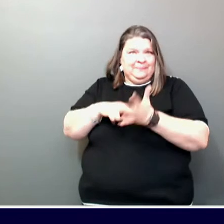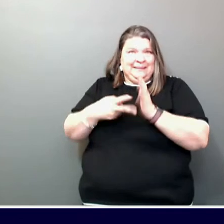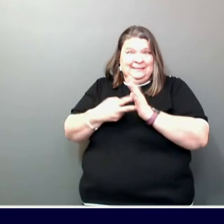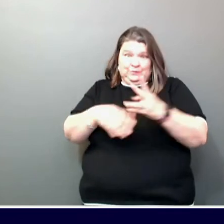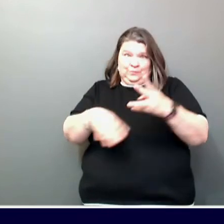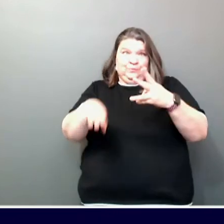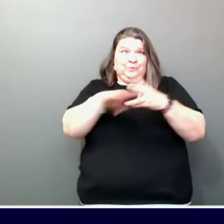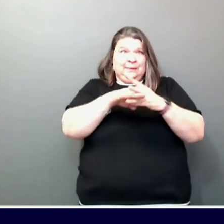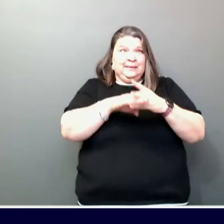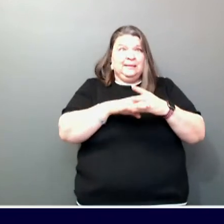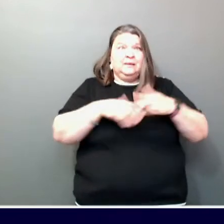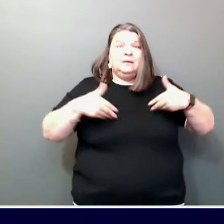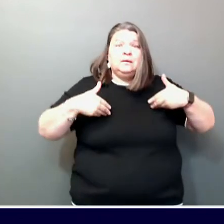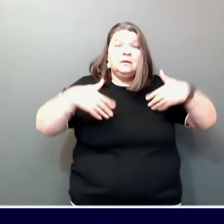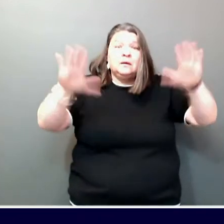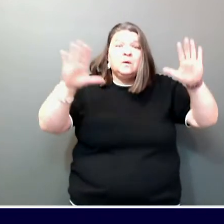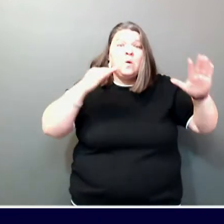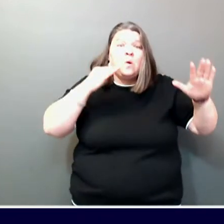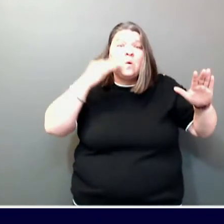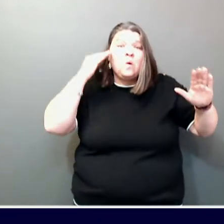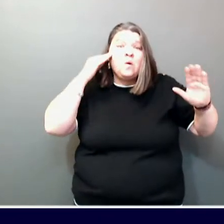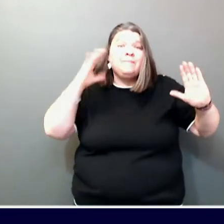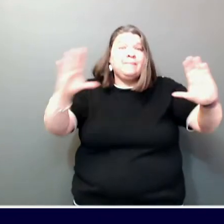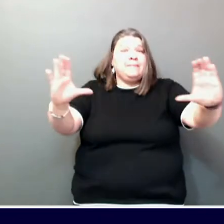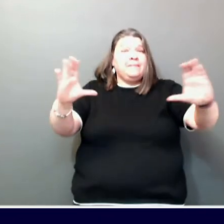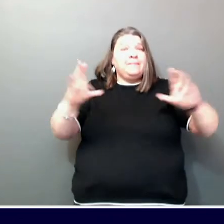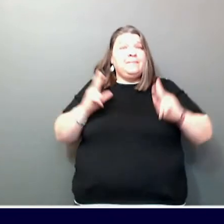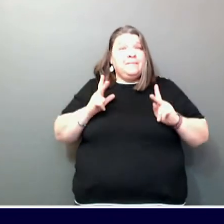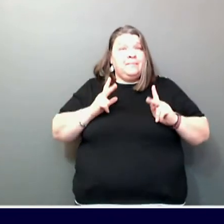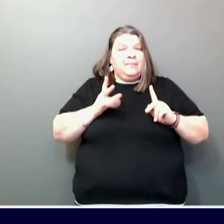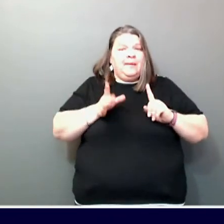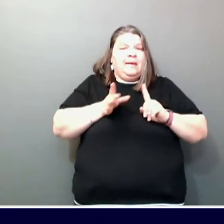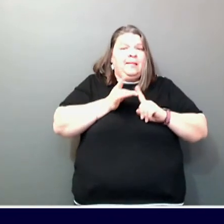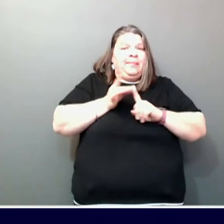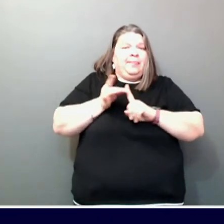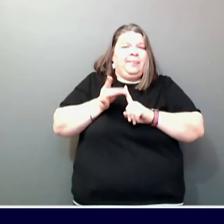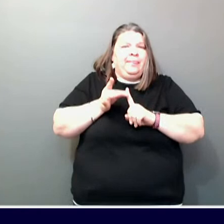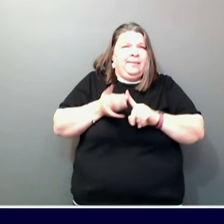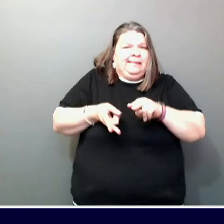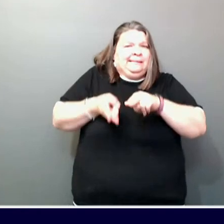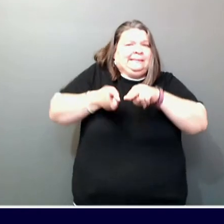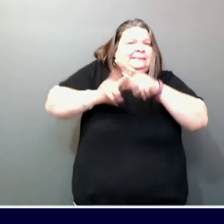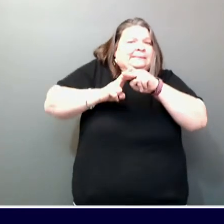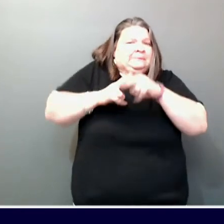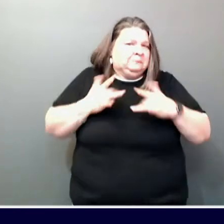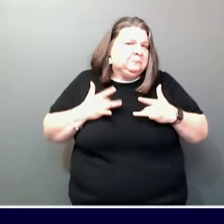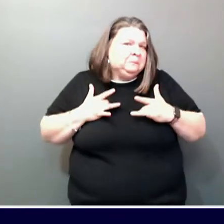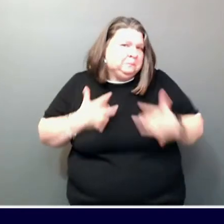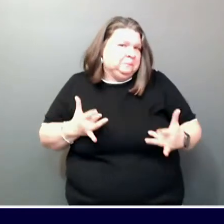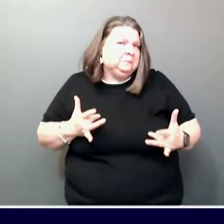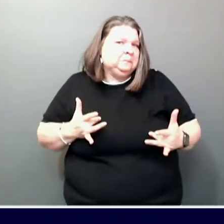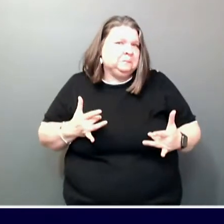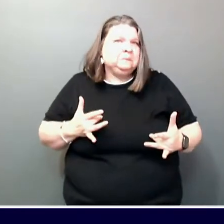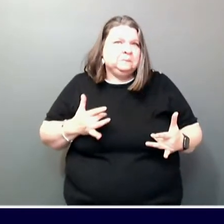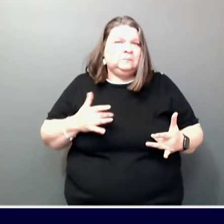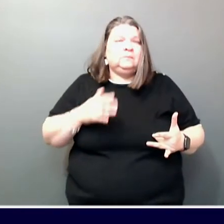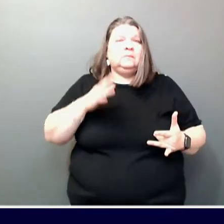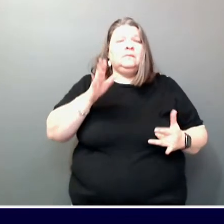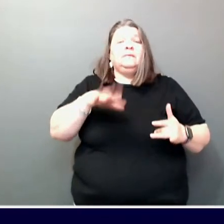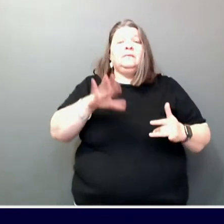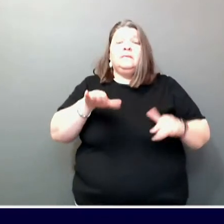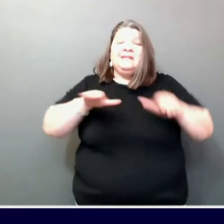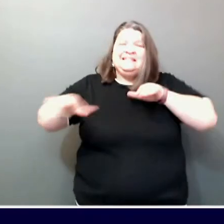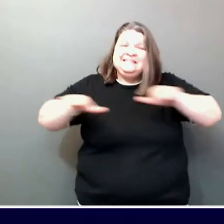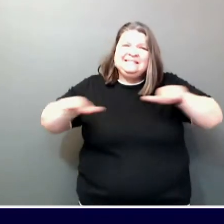cases. That's one reason that Commissioner Lambrou noted our ask for families to order at-home tests with the